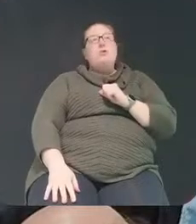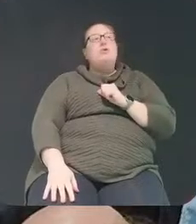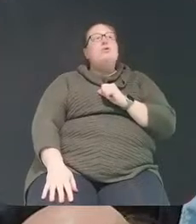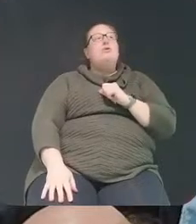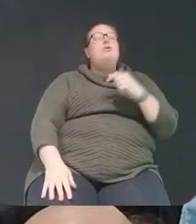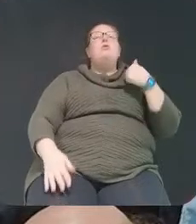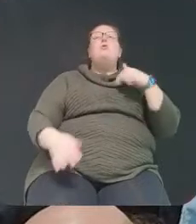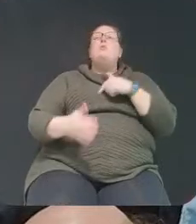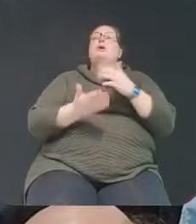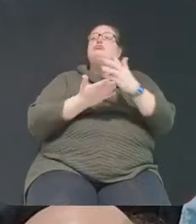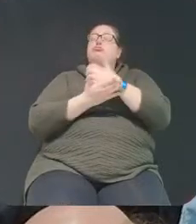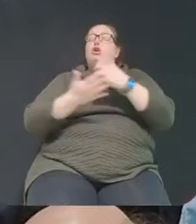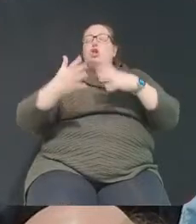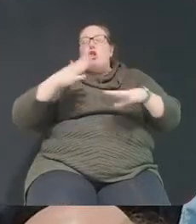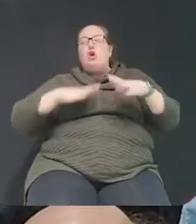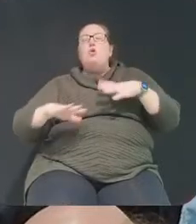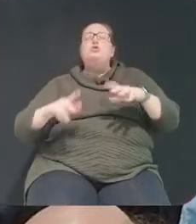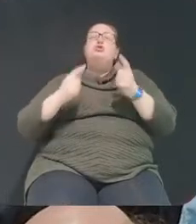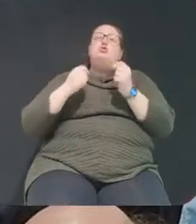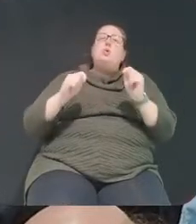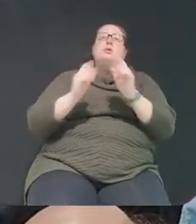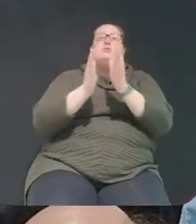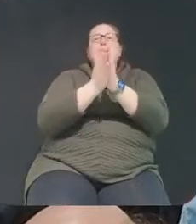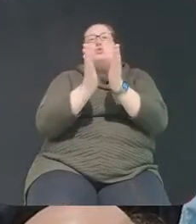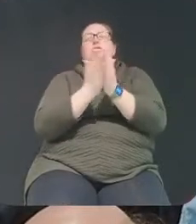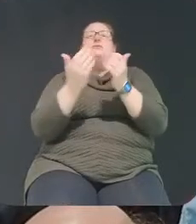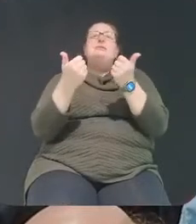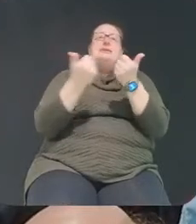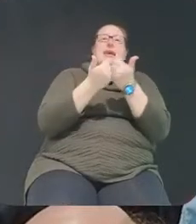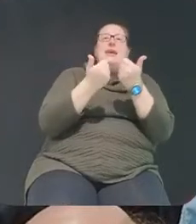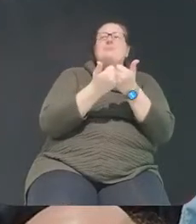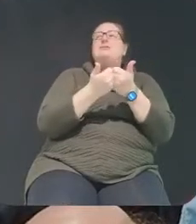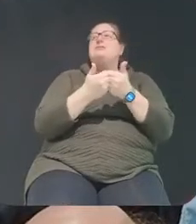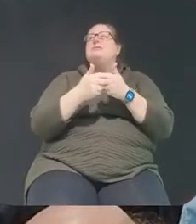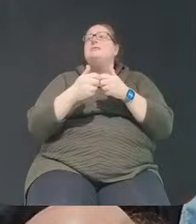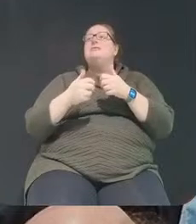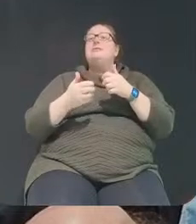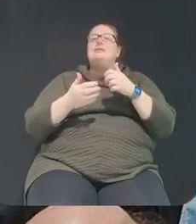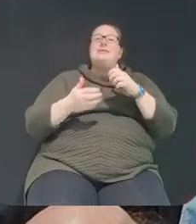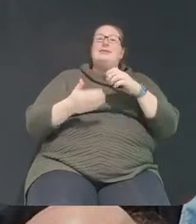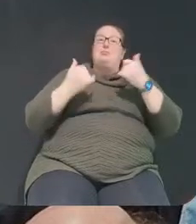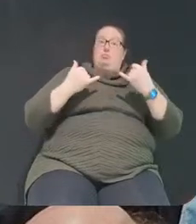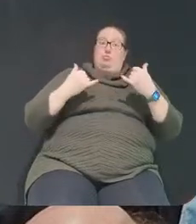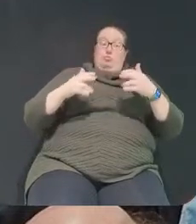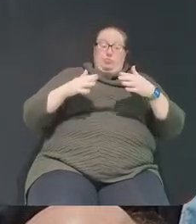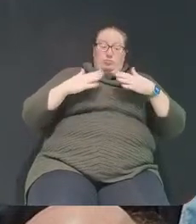get clothes, toys, books, games, hygiene, personal things.